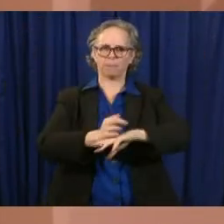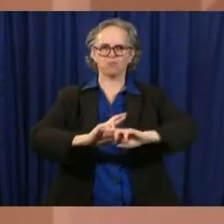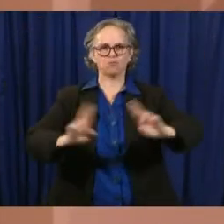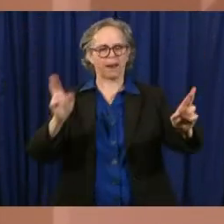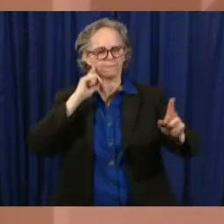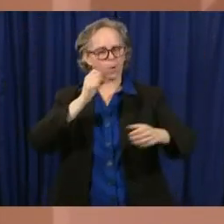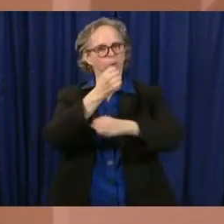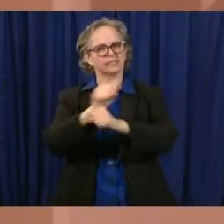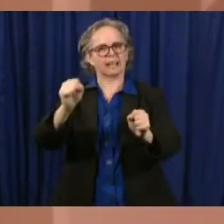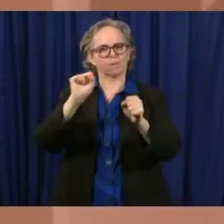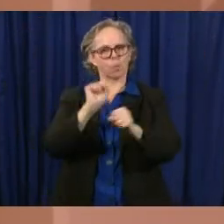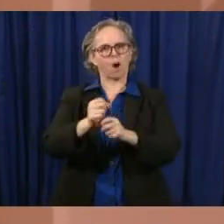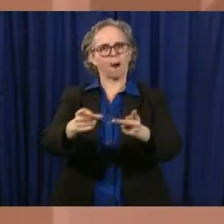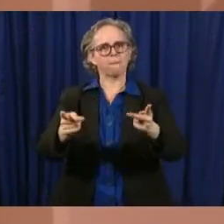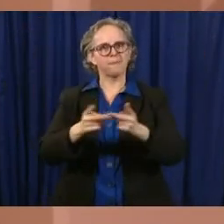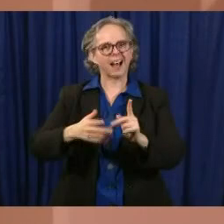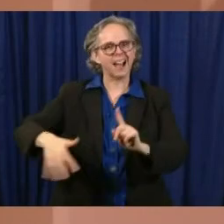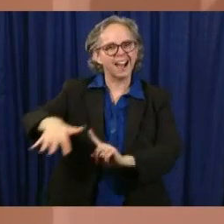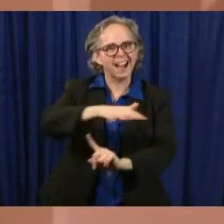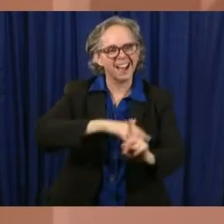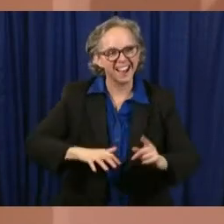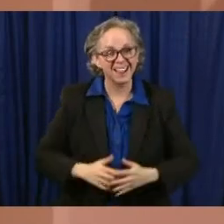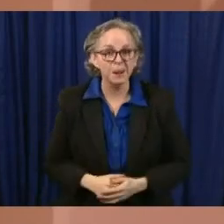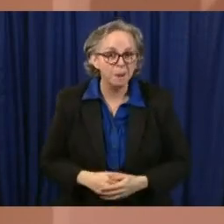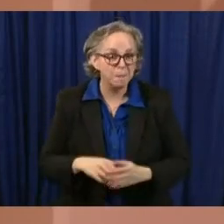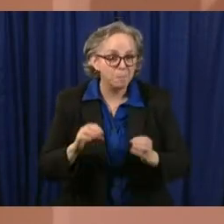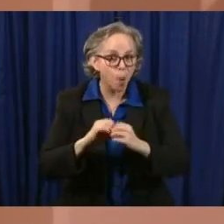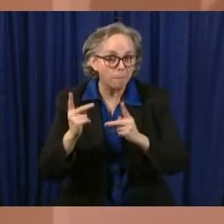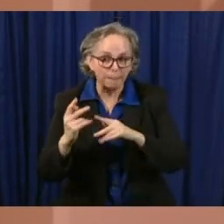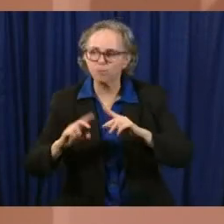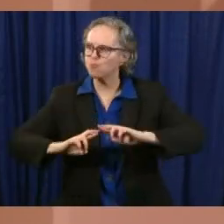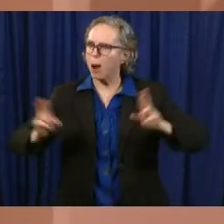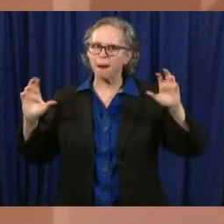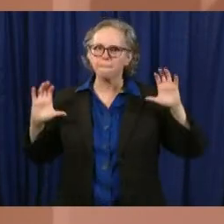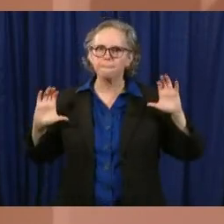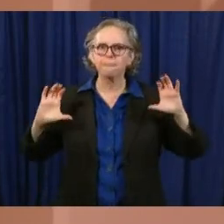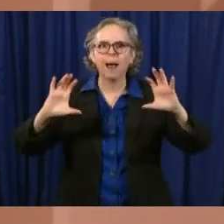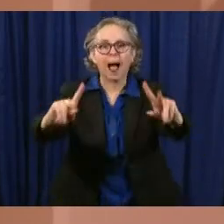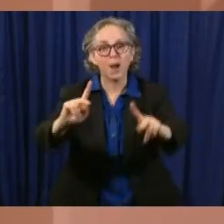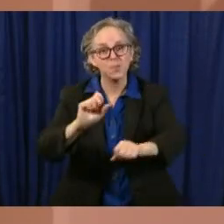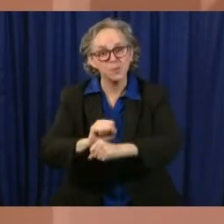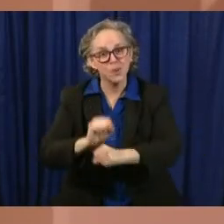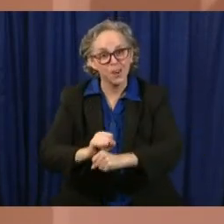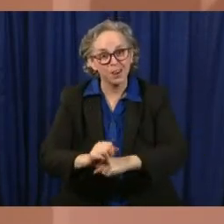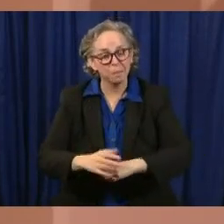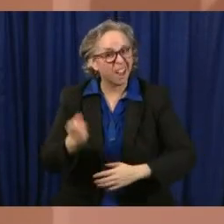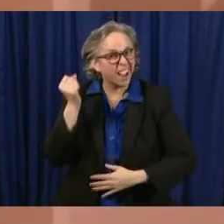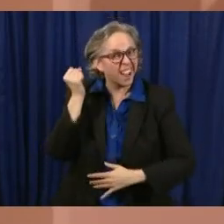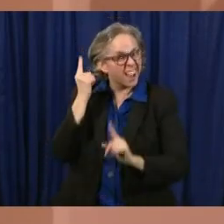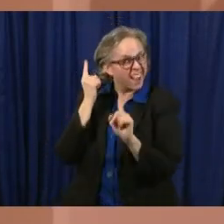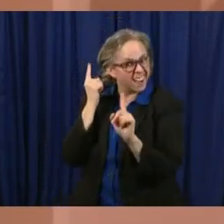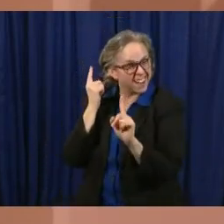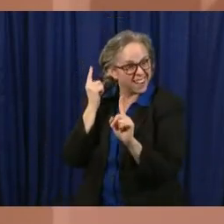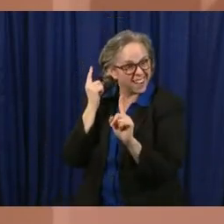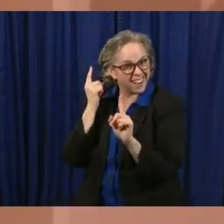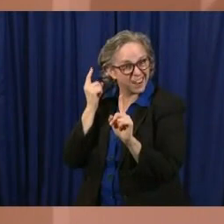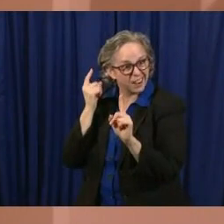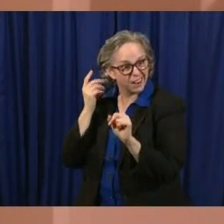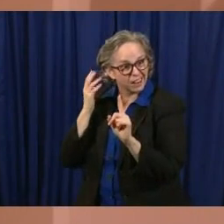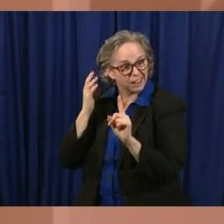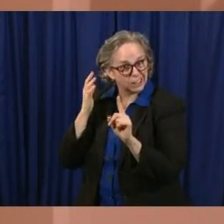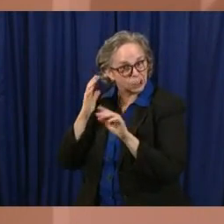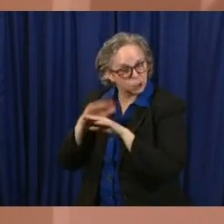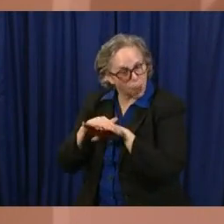resume their normal activities. But again, always reiterating, this will be slow. As we ease out of this